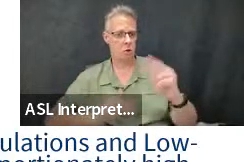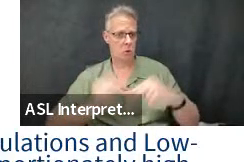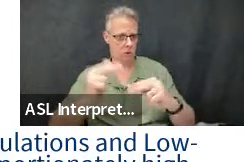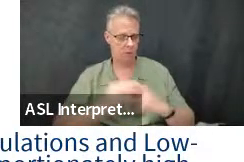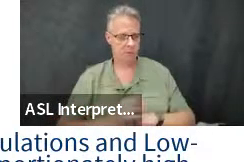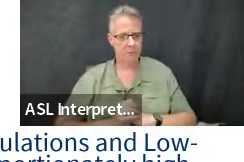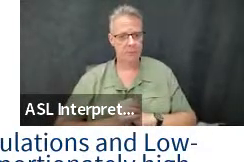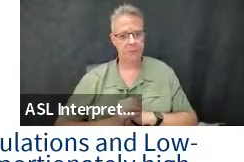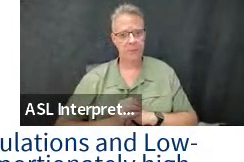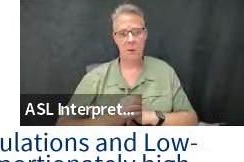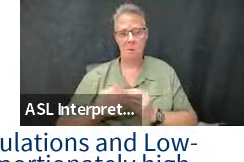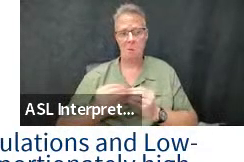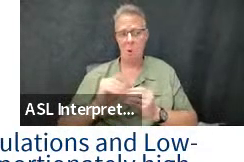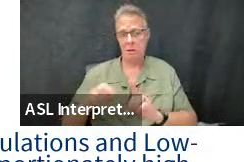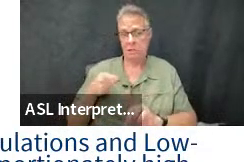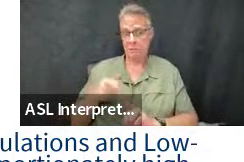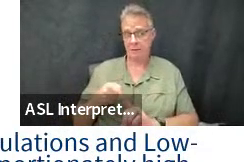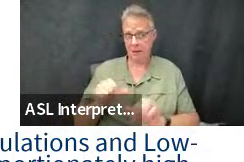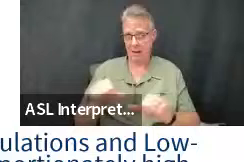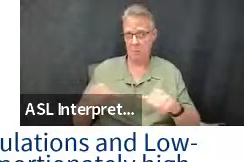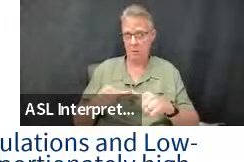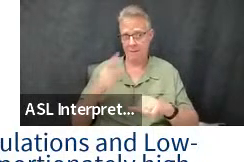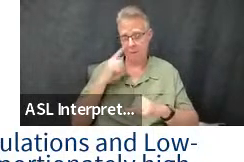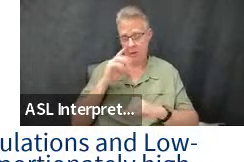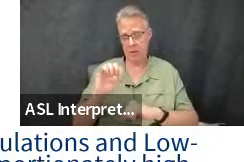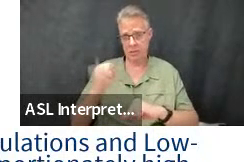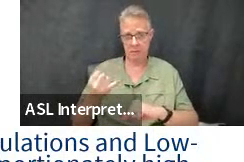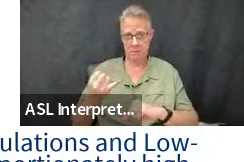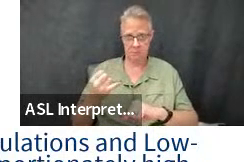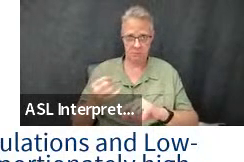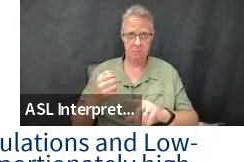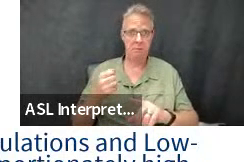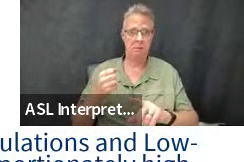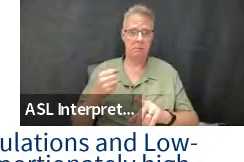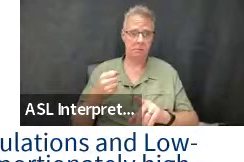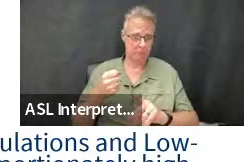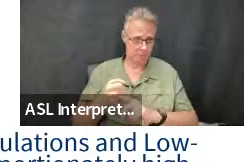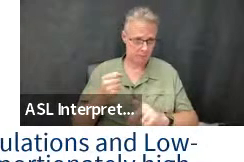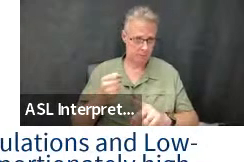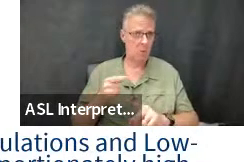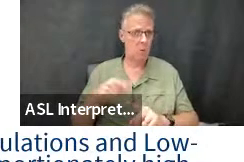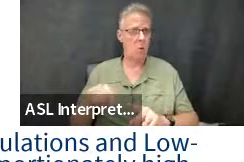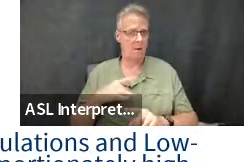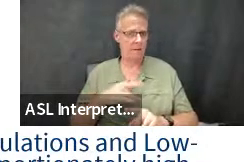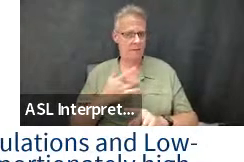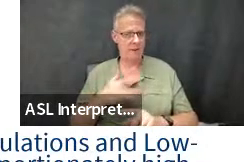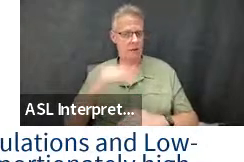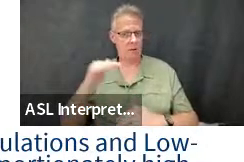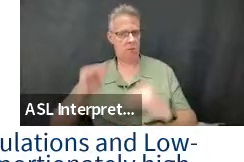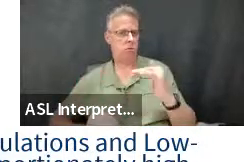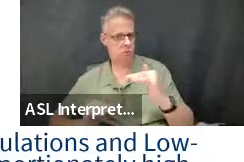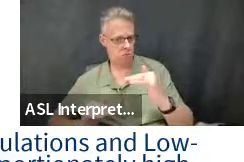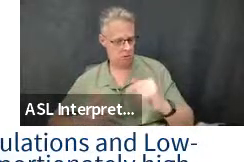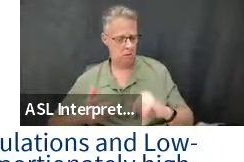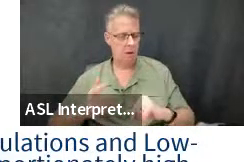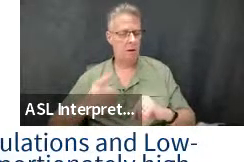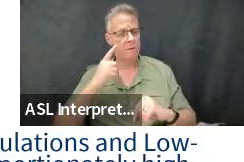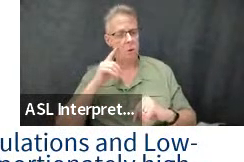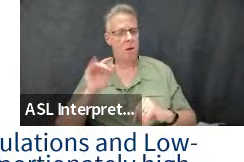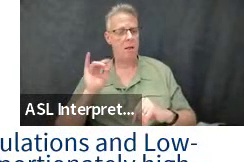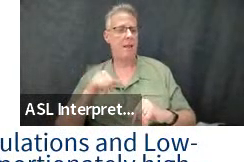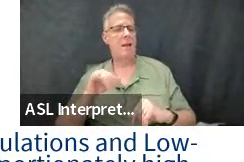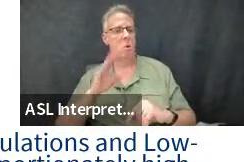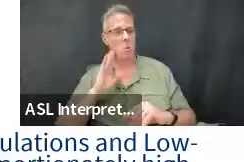Specifically, areas that environmental justice populations may feel a disproportionate high and